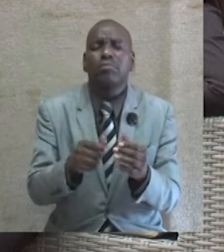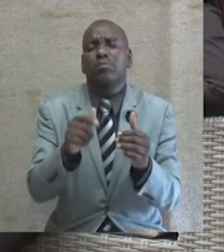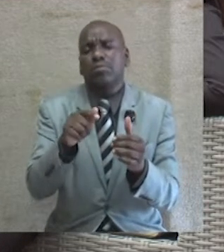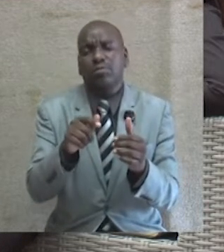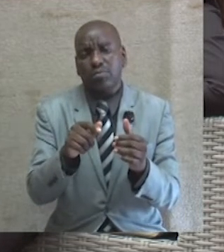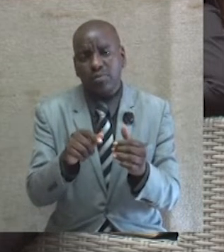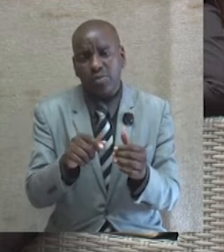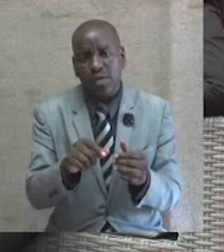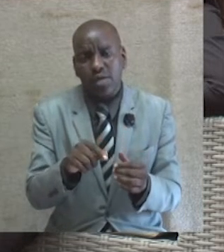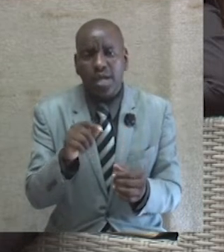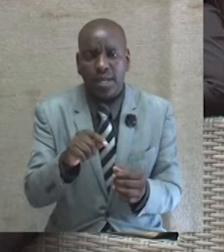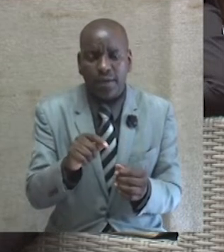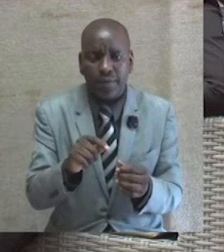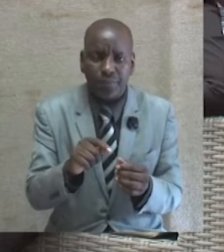before,